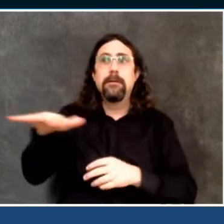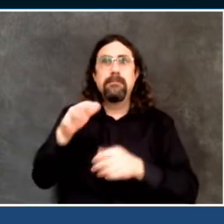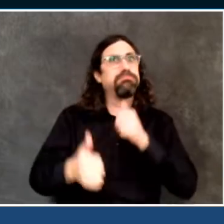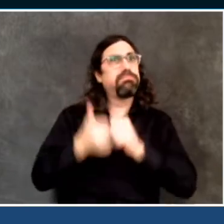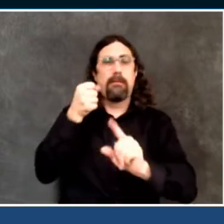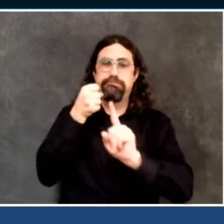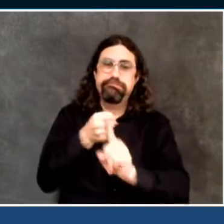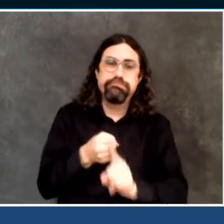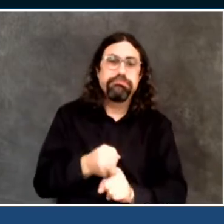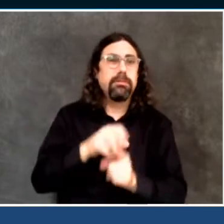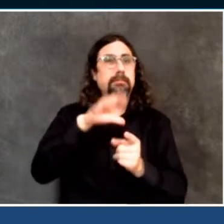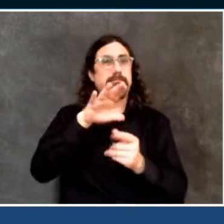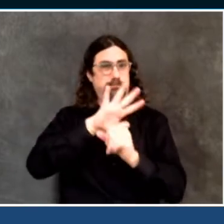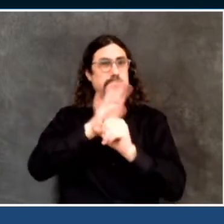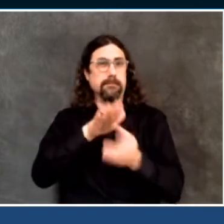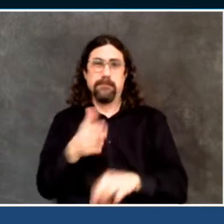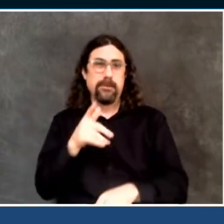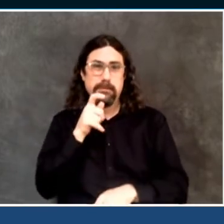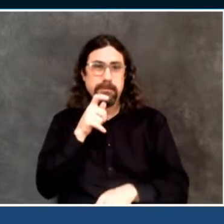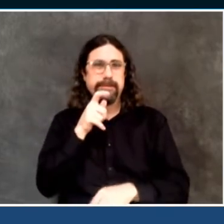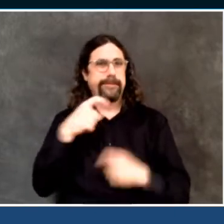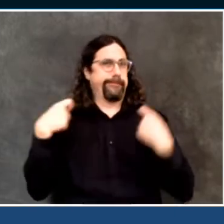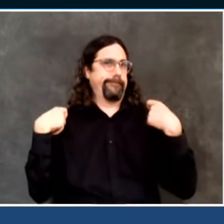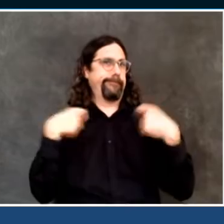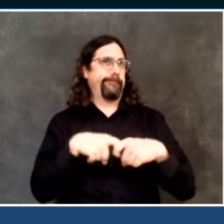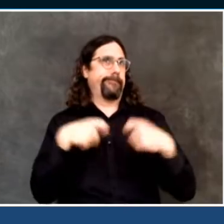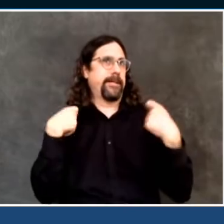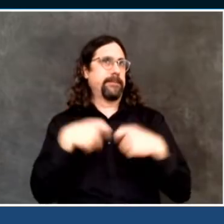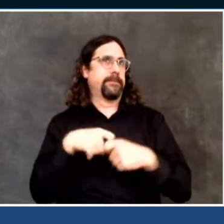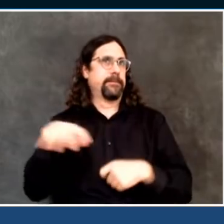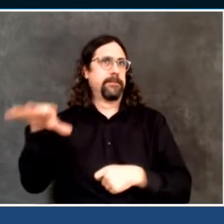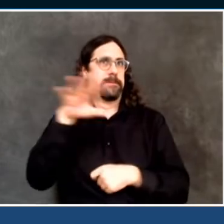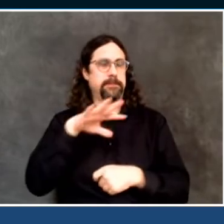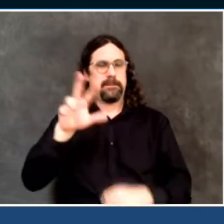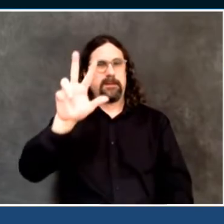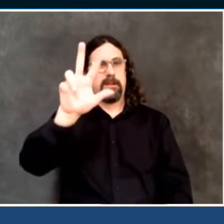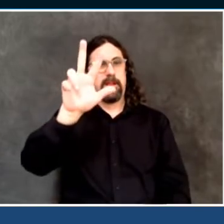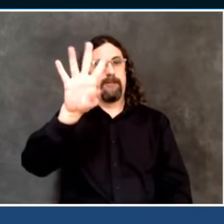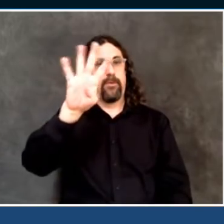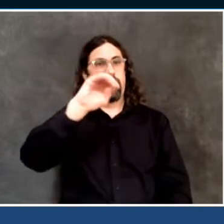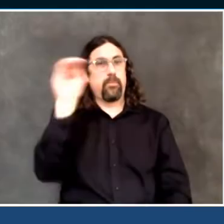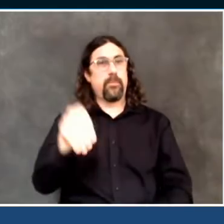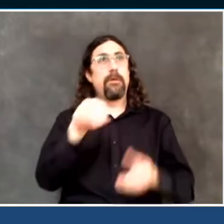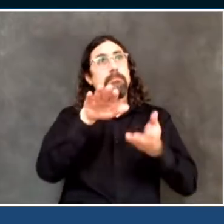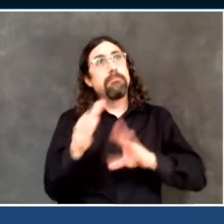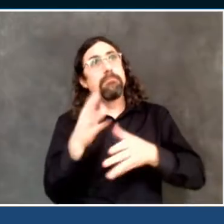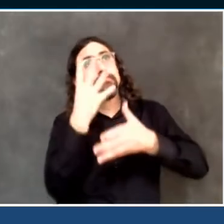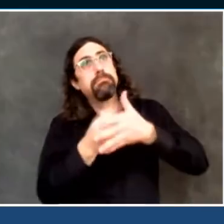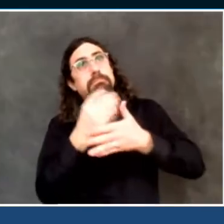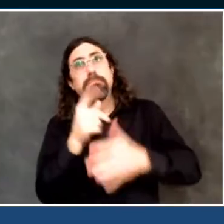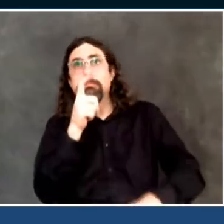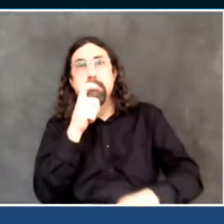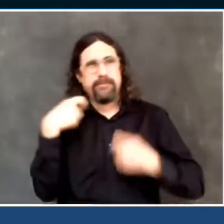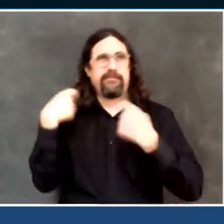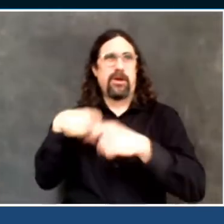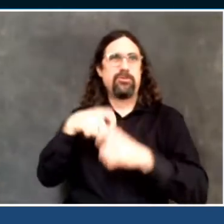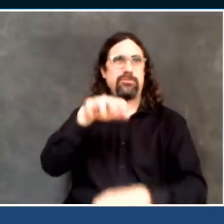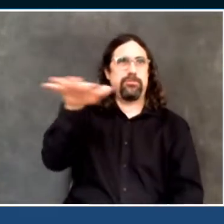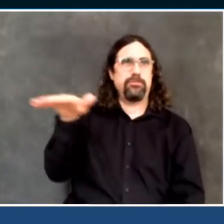all New Yorkers in terms of population, but 34% of the deaths. And again, this is preliminary information that we'll keep adding